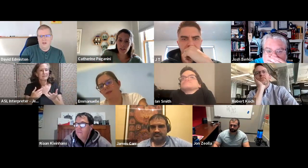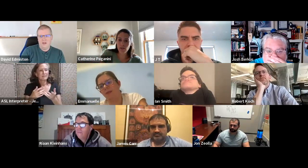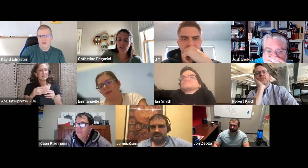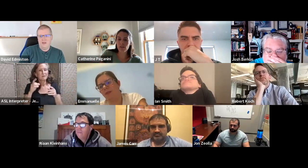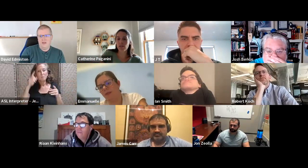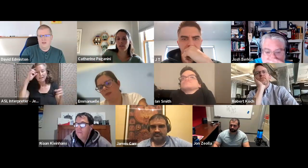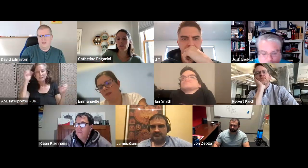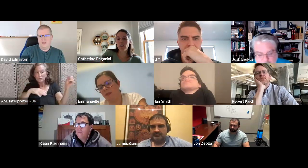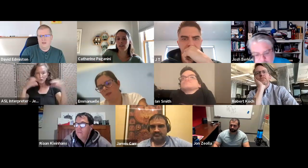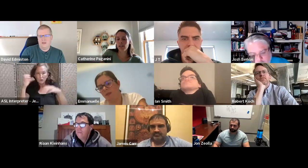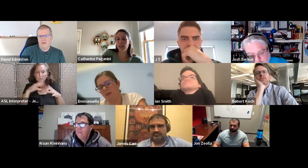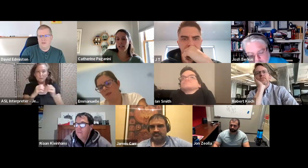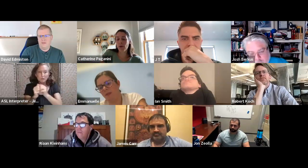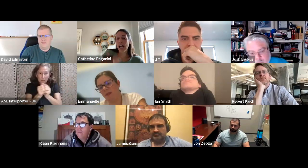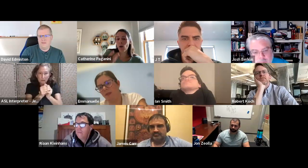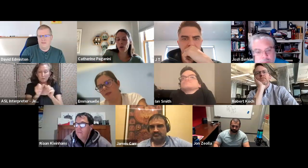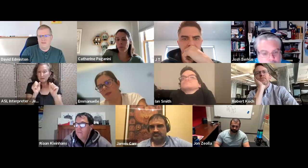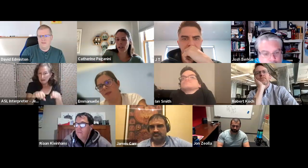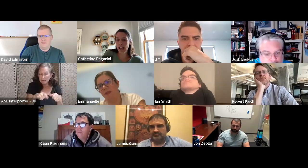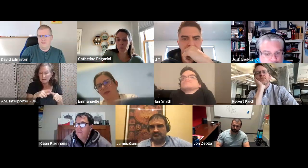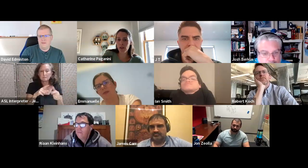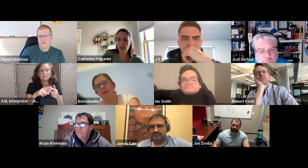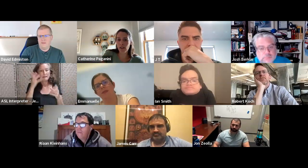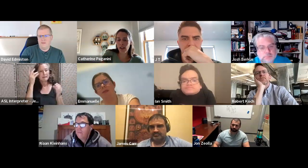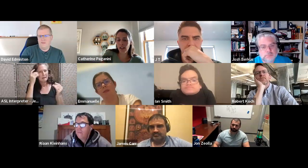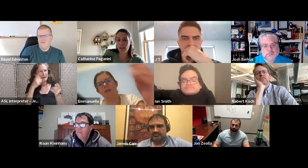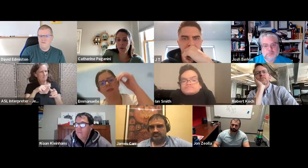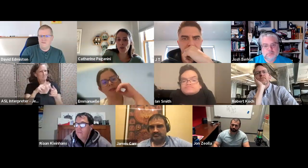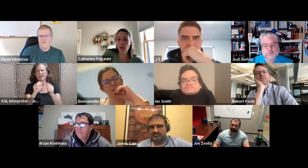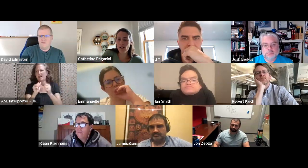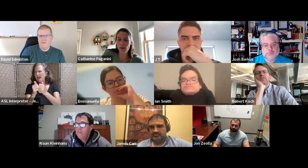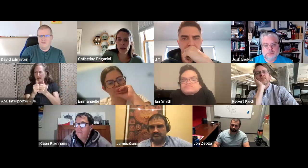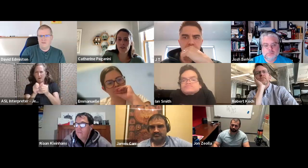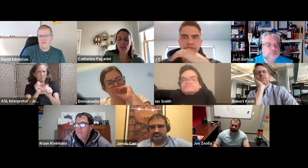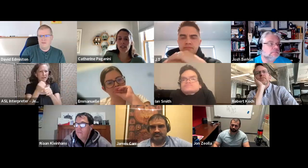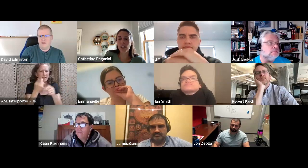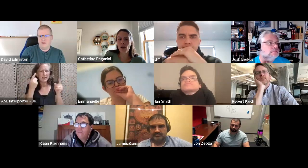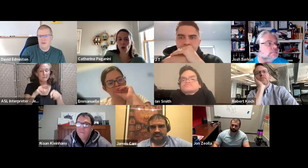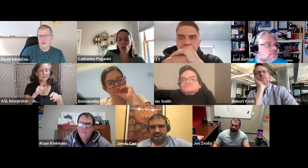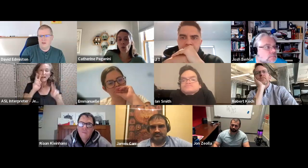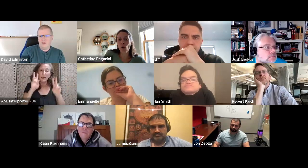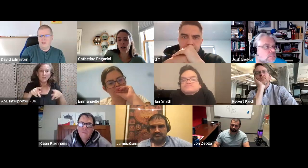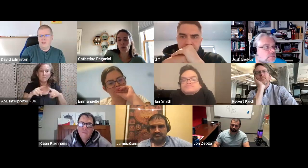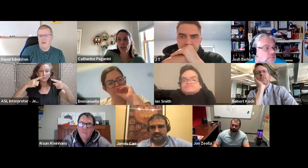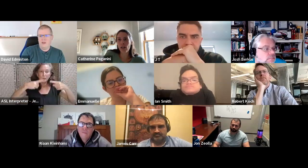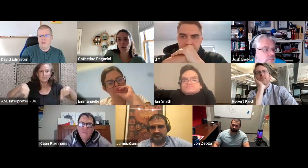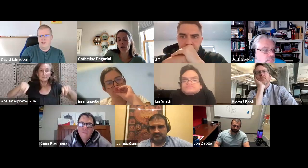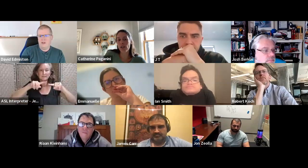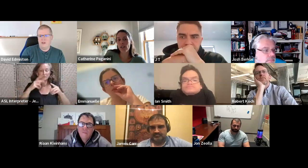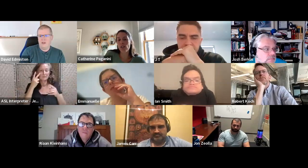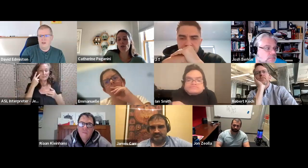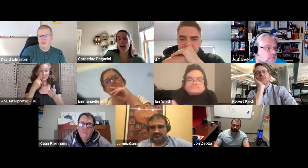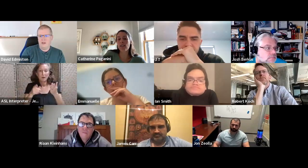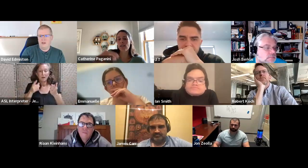brainstorm here, think about how could we make it happen. And it's up to us to kind of see what we